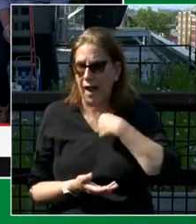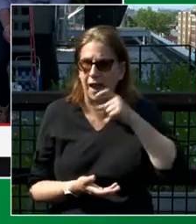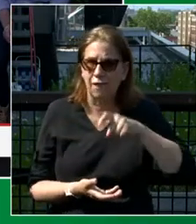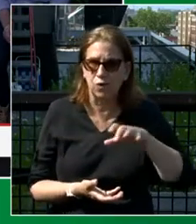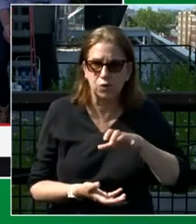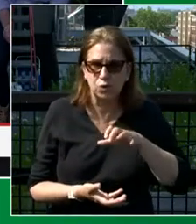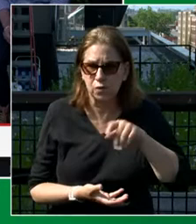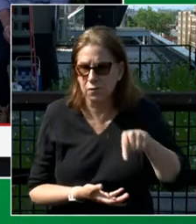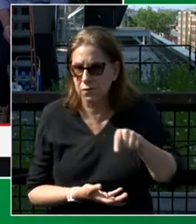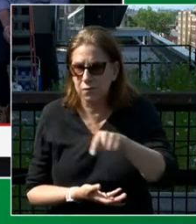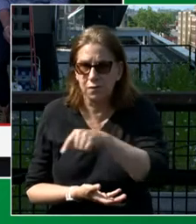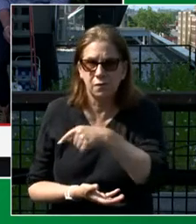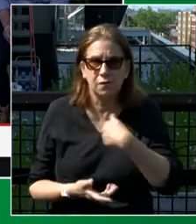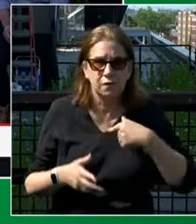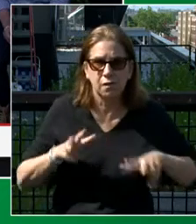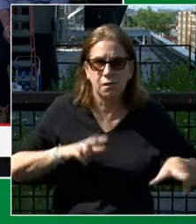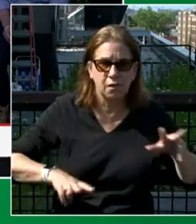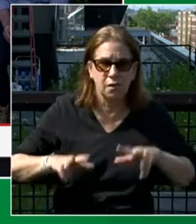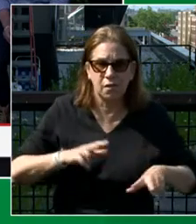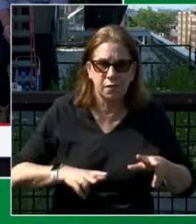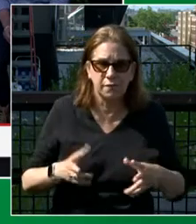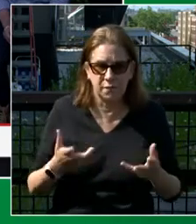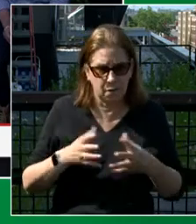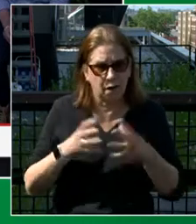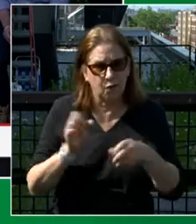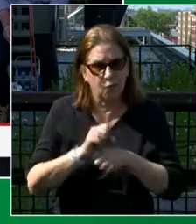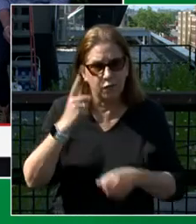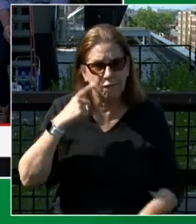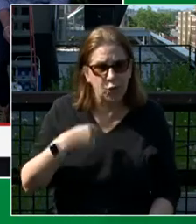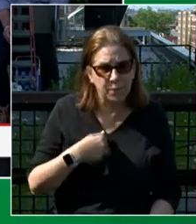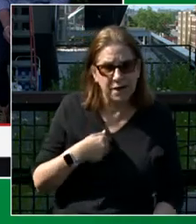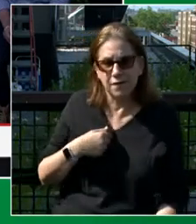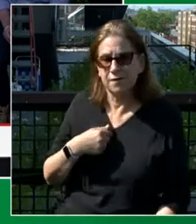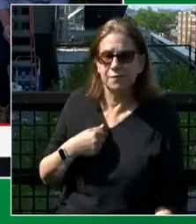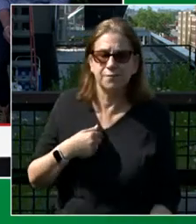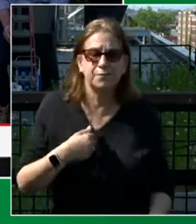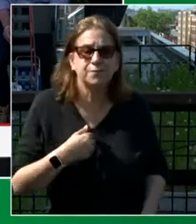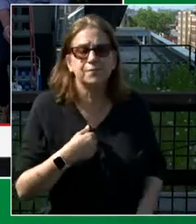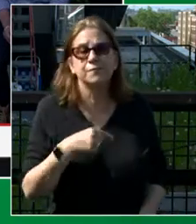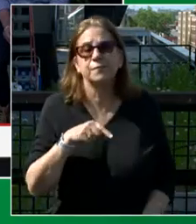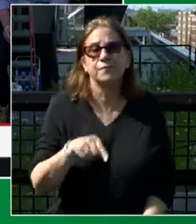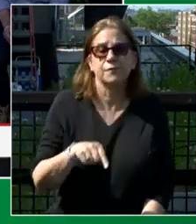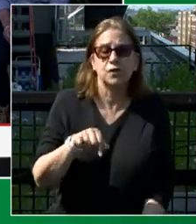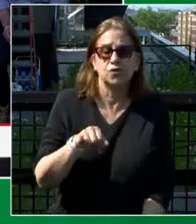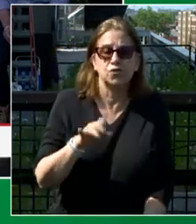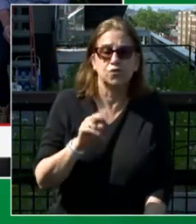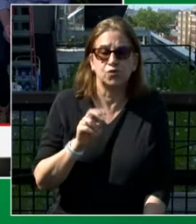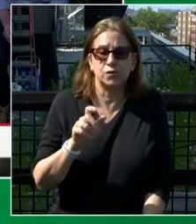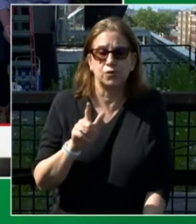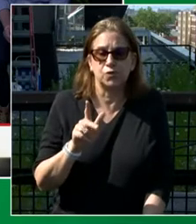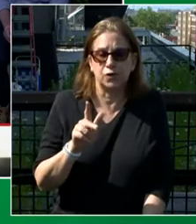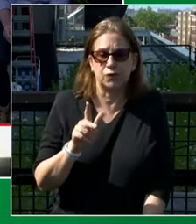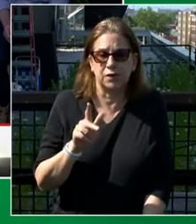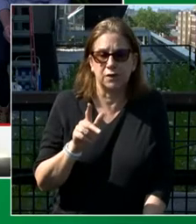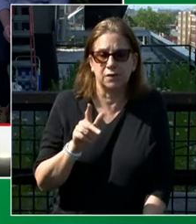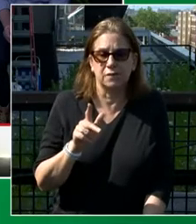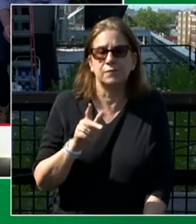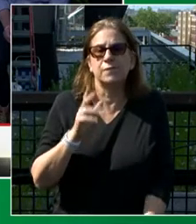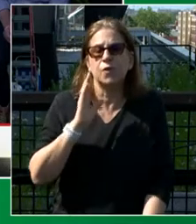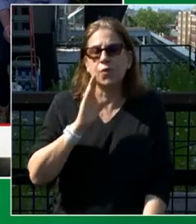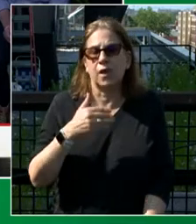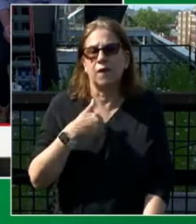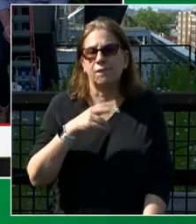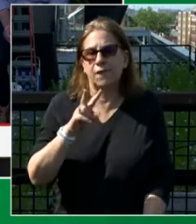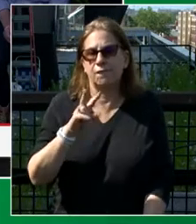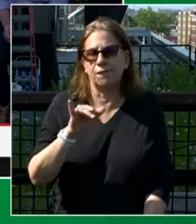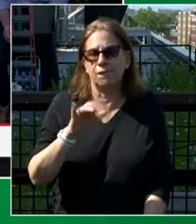the Office of Talent and Client Services at the Department of Employment Services is doing a virtual hiring fair. Okay. And so